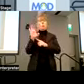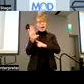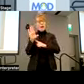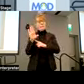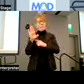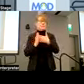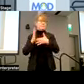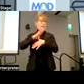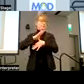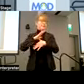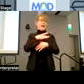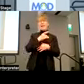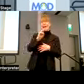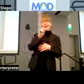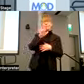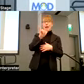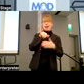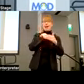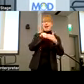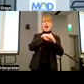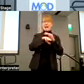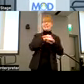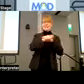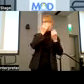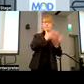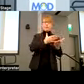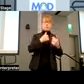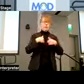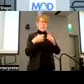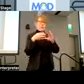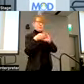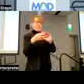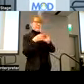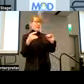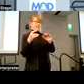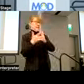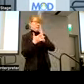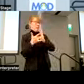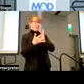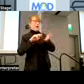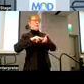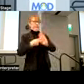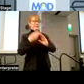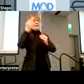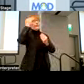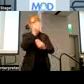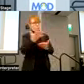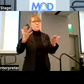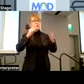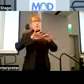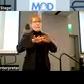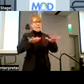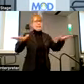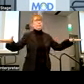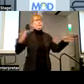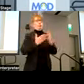I really like what Mary said about access to information. When I say technology, I'm meaning the information that the technology delivers as